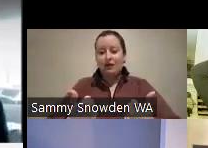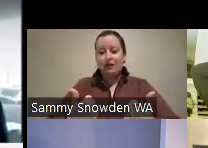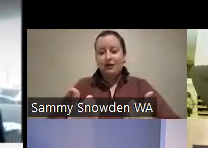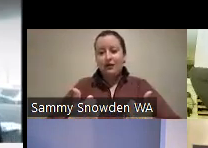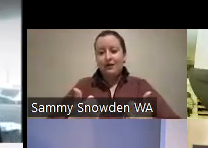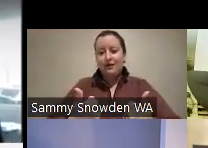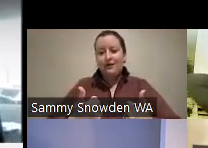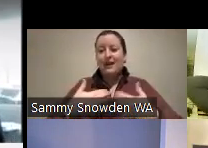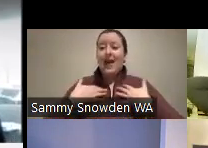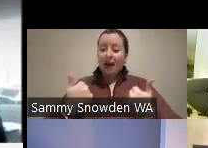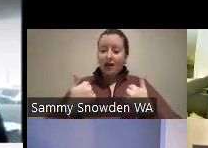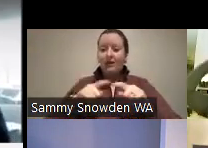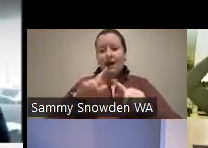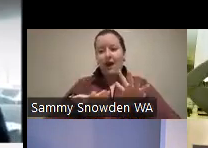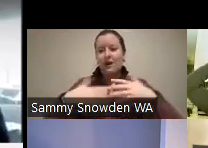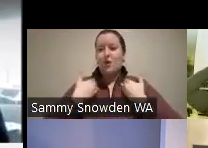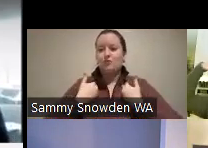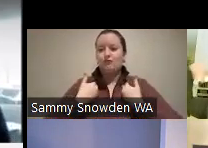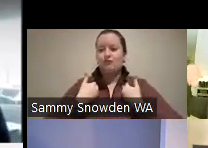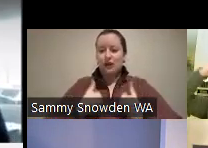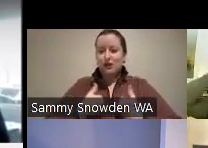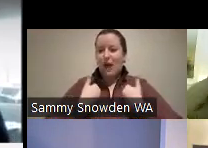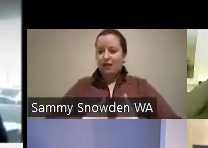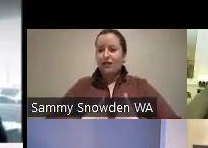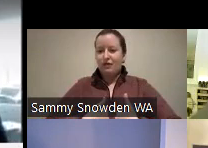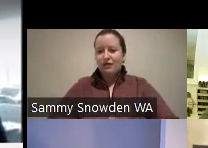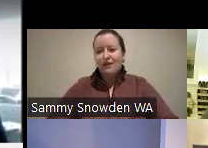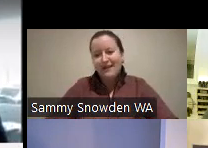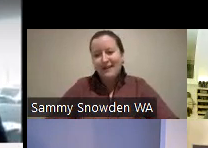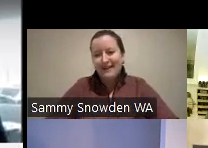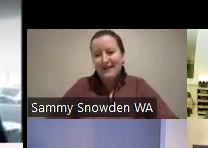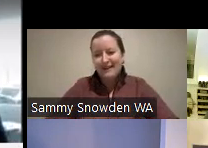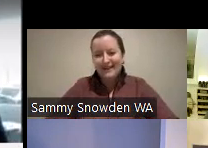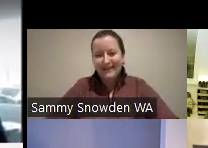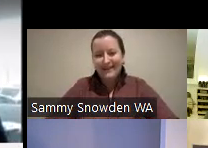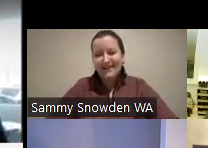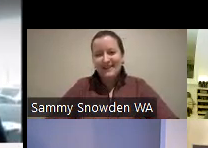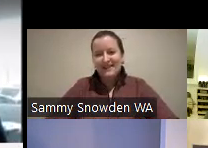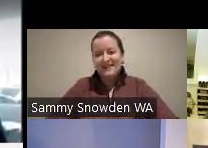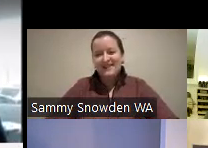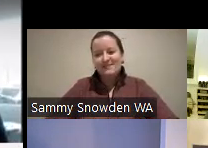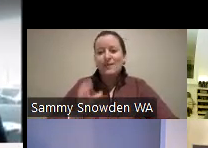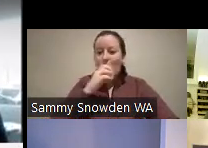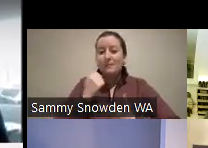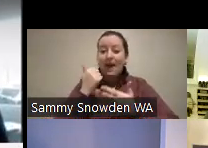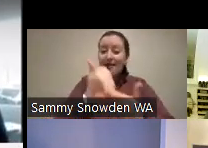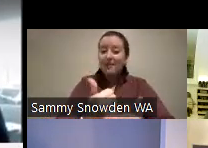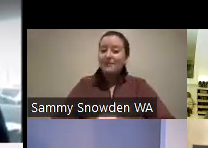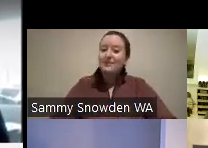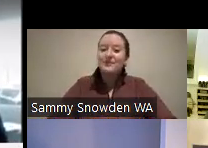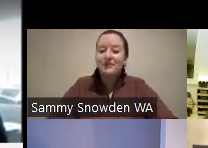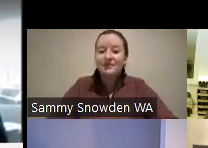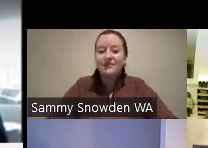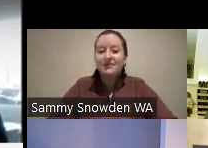very individual, so it is about trying what suits you. But there's just some tips that I hope you can benefit from.